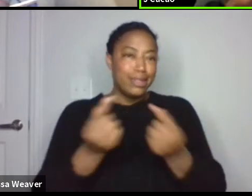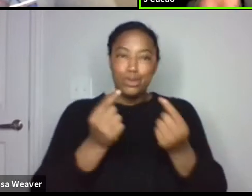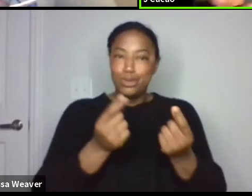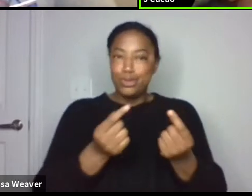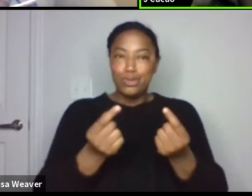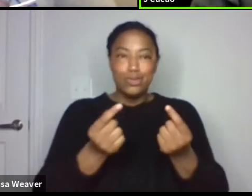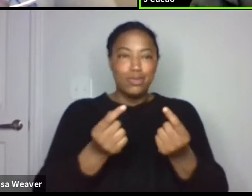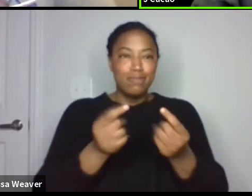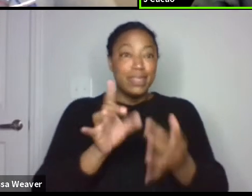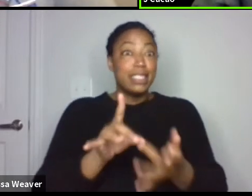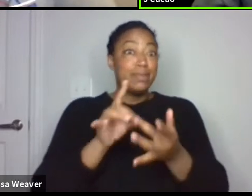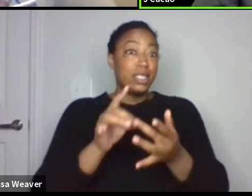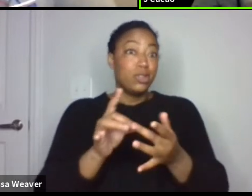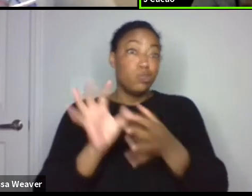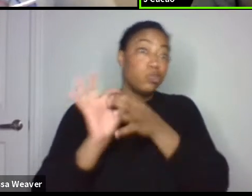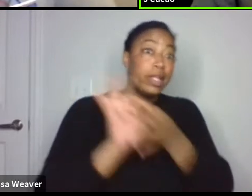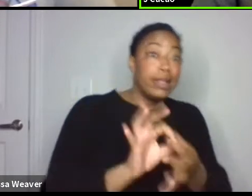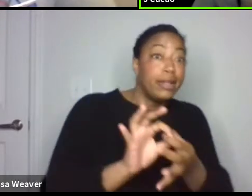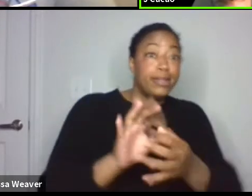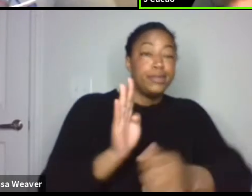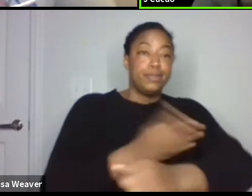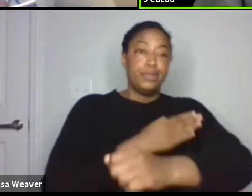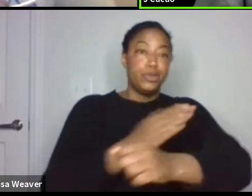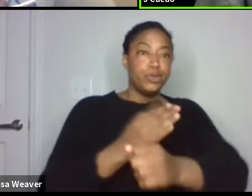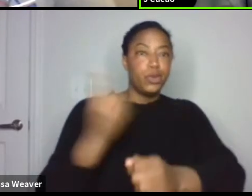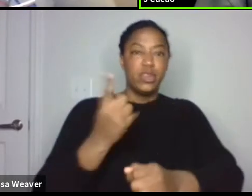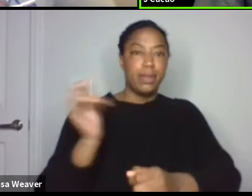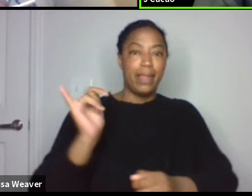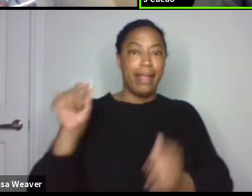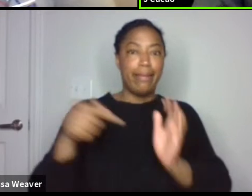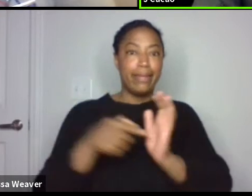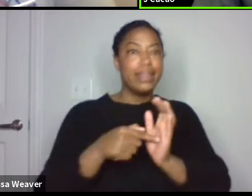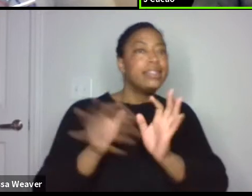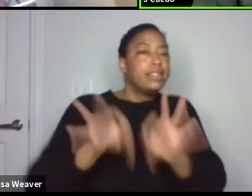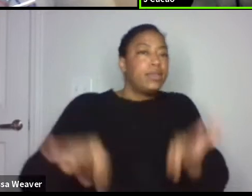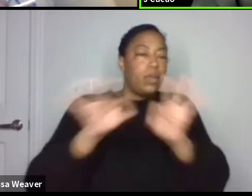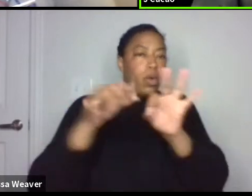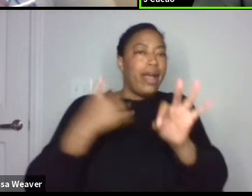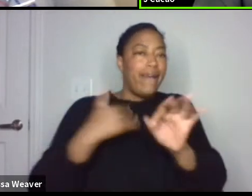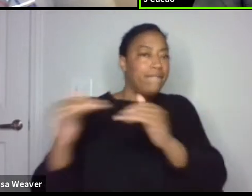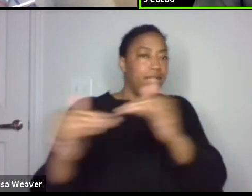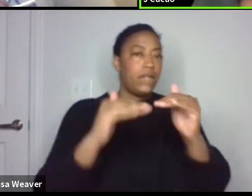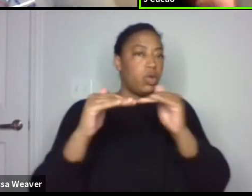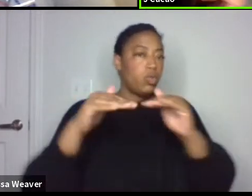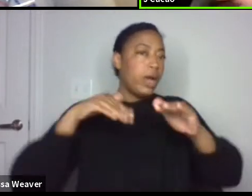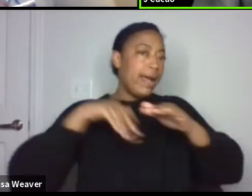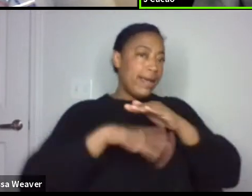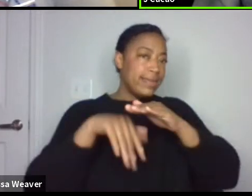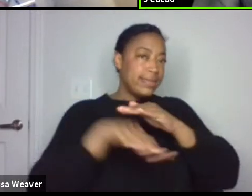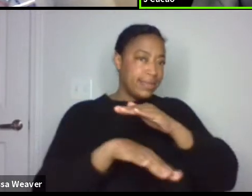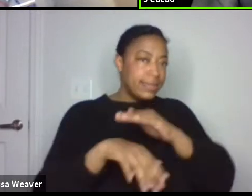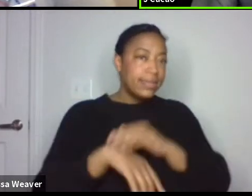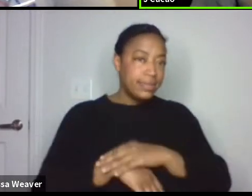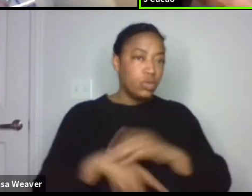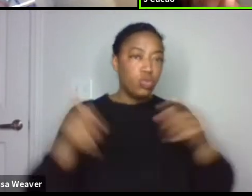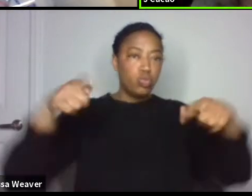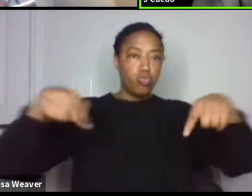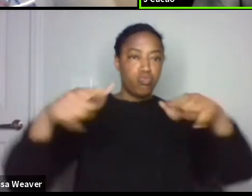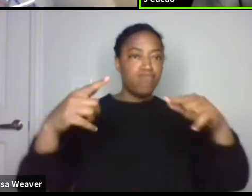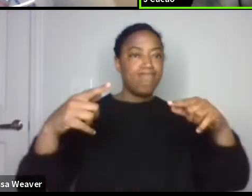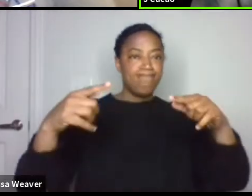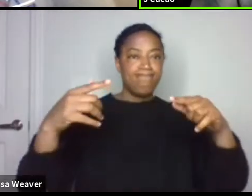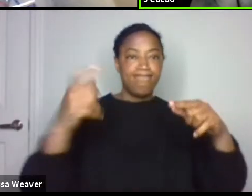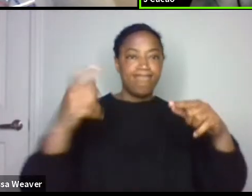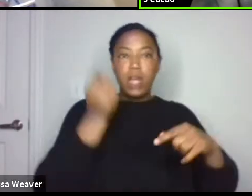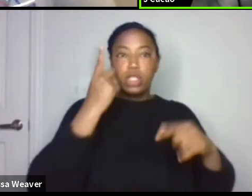especially musically or anything like this, I think it's important to have that equal access, so they can know what's going on, just like